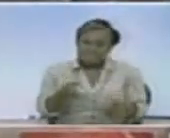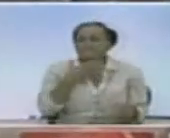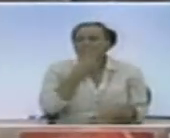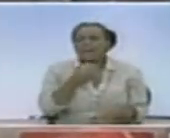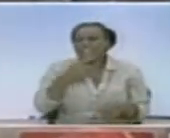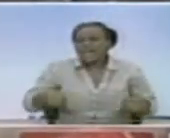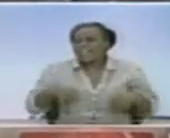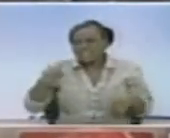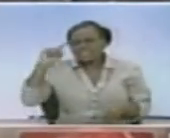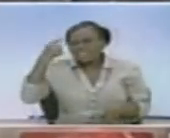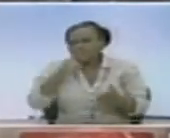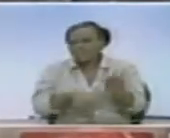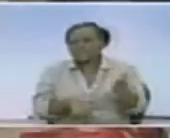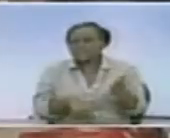man?